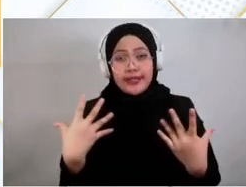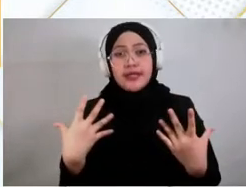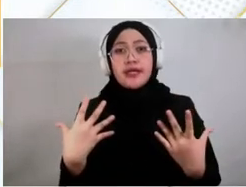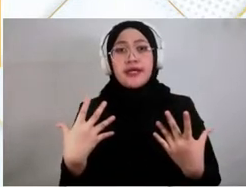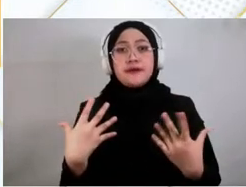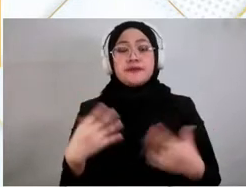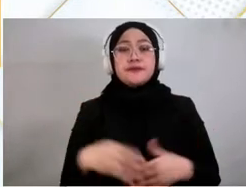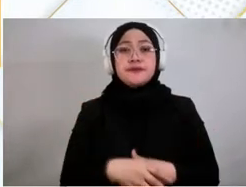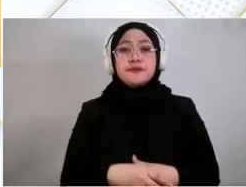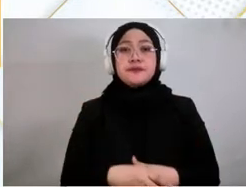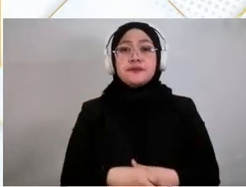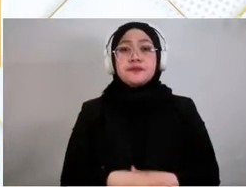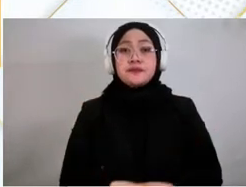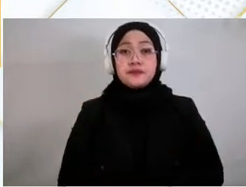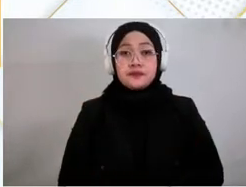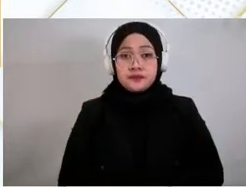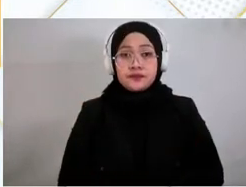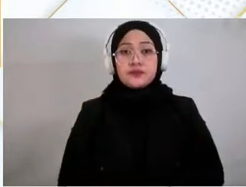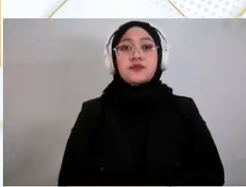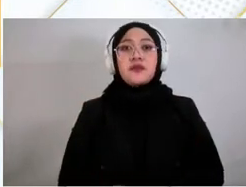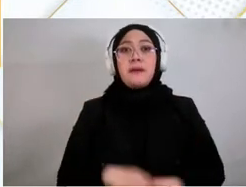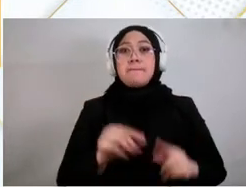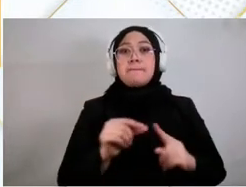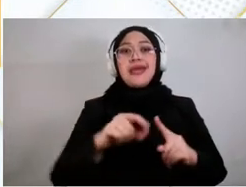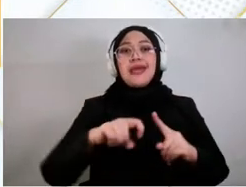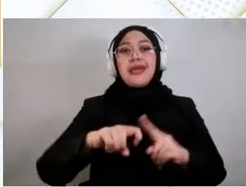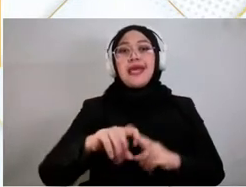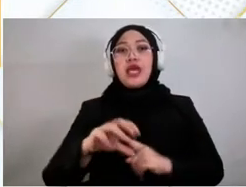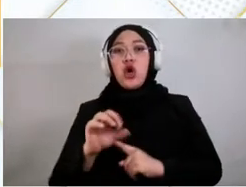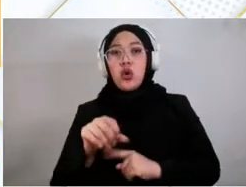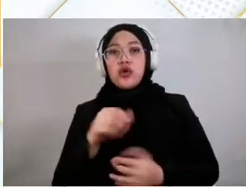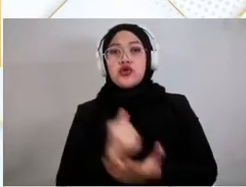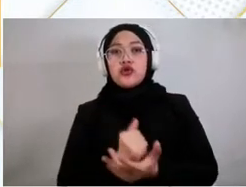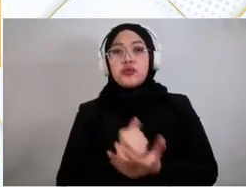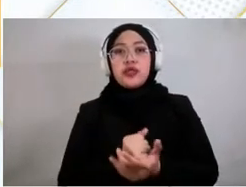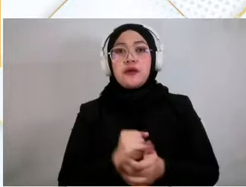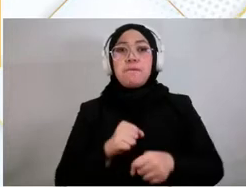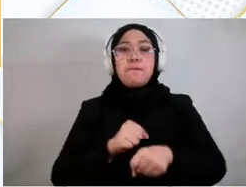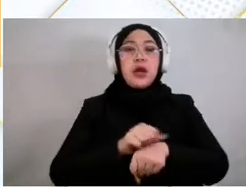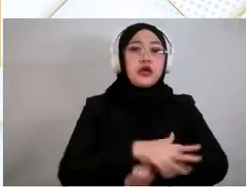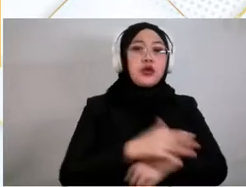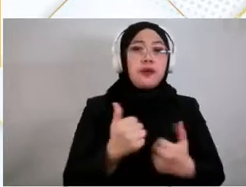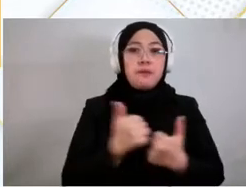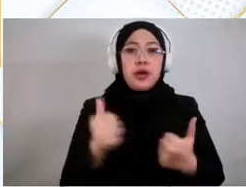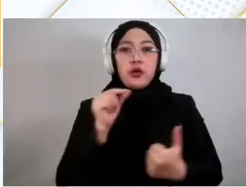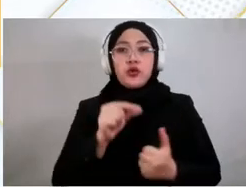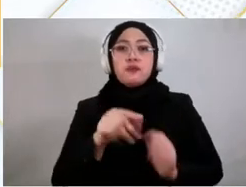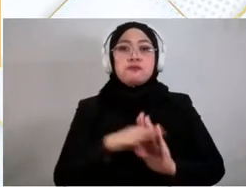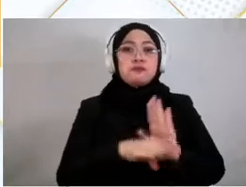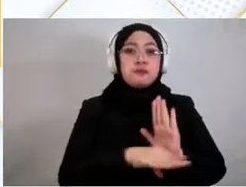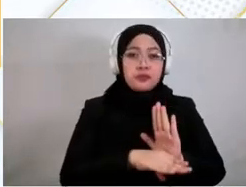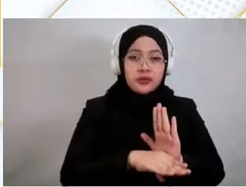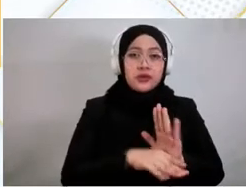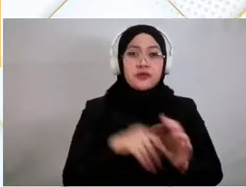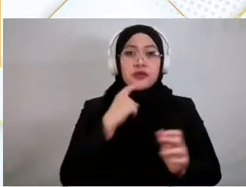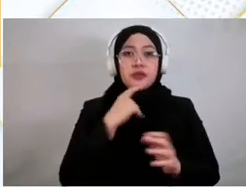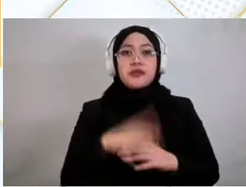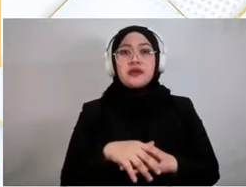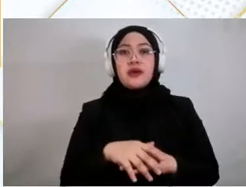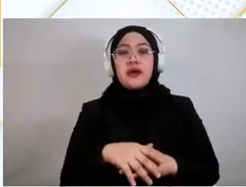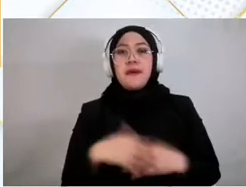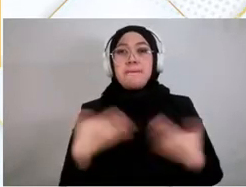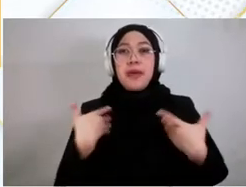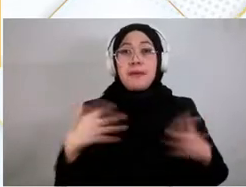that sending PKO is the very clear implementations of our foreign policy of bebas aktif. That first of